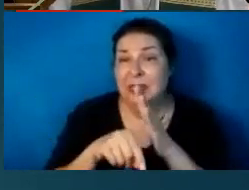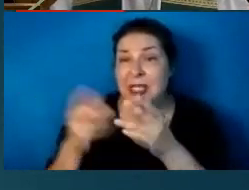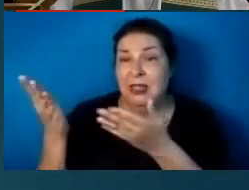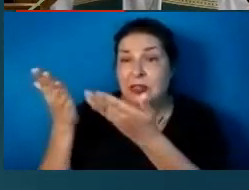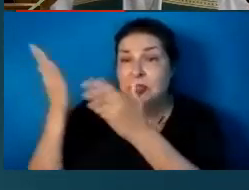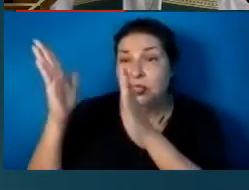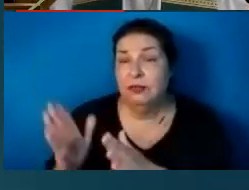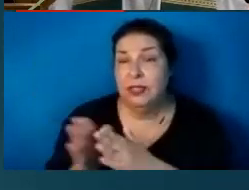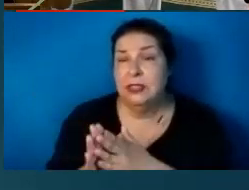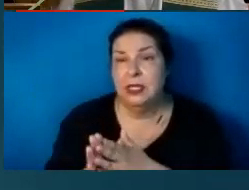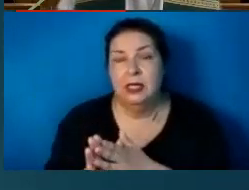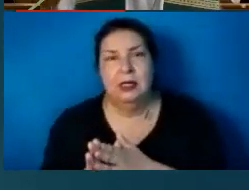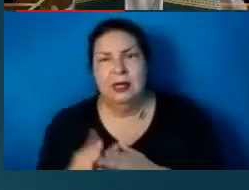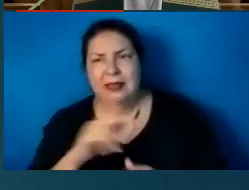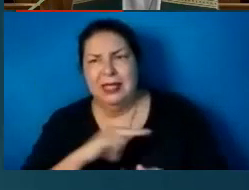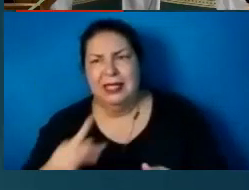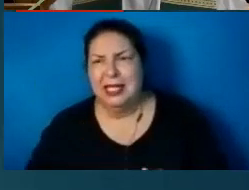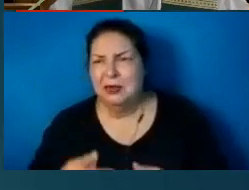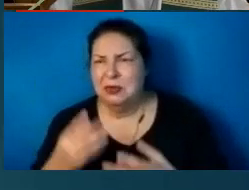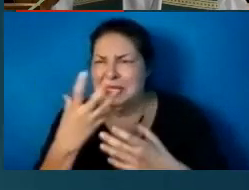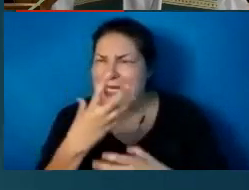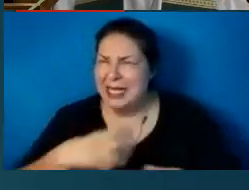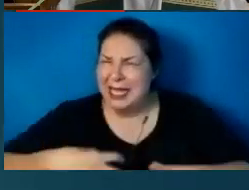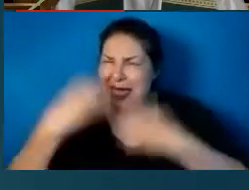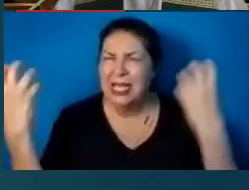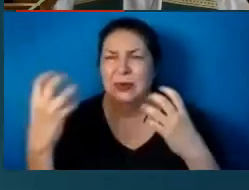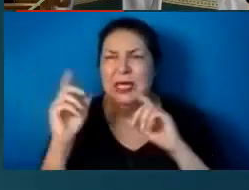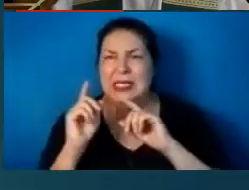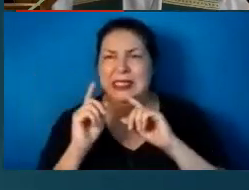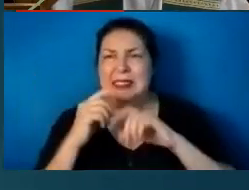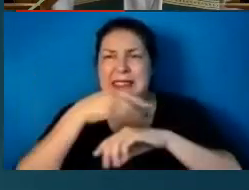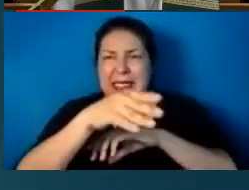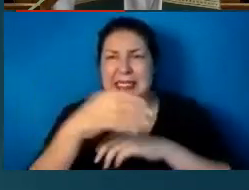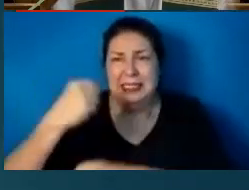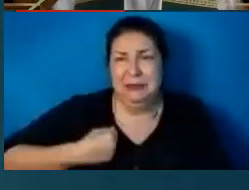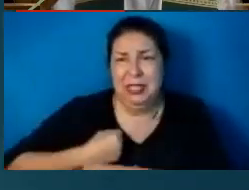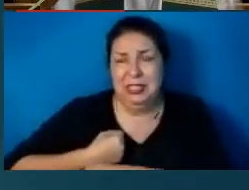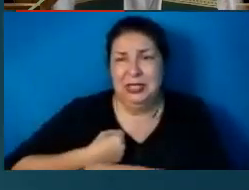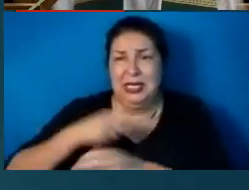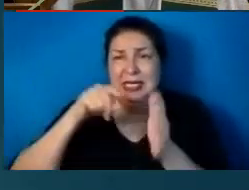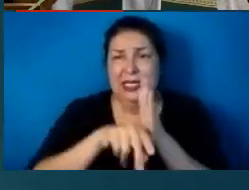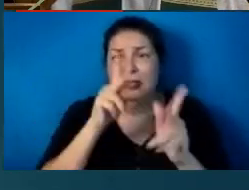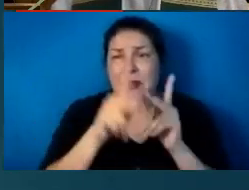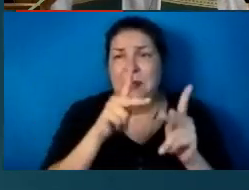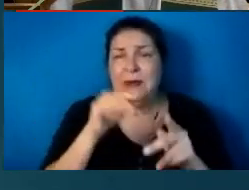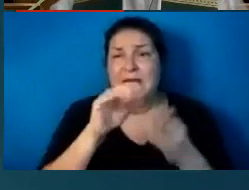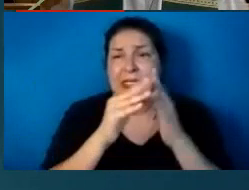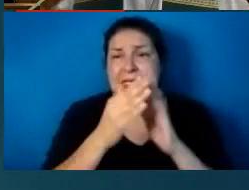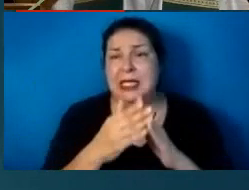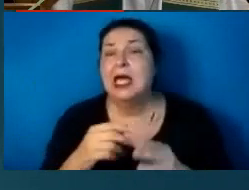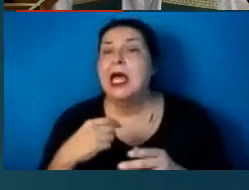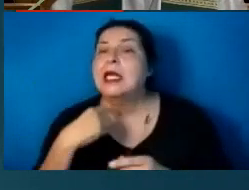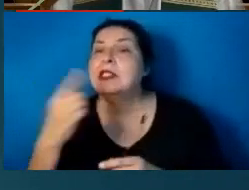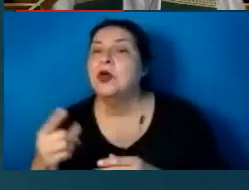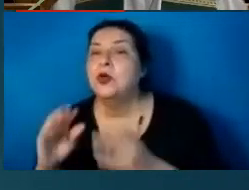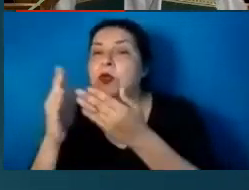sent his troops and destroyed those murderers and burned their city. Then he said to his servants, 'The wedding feast is ready, but